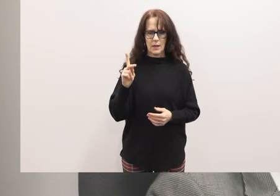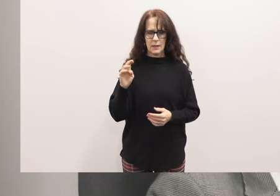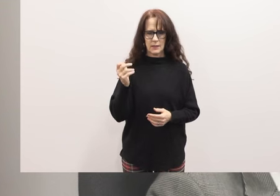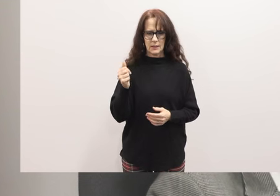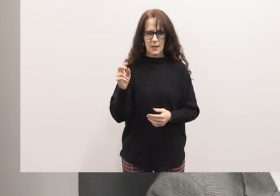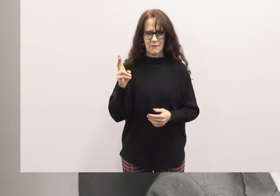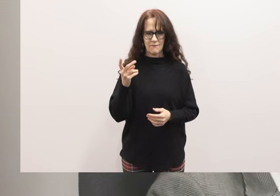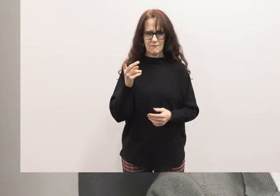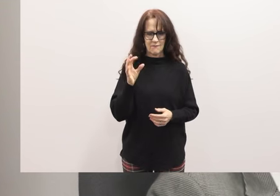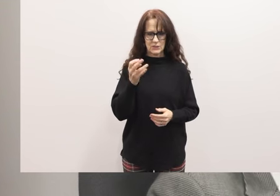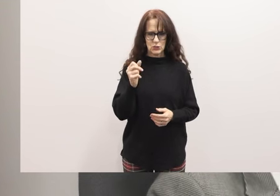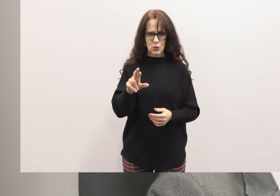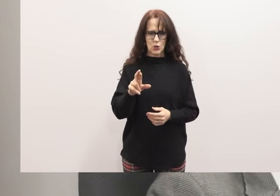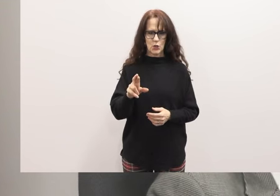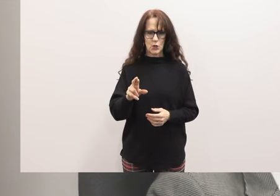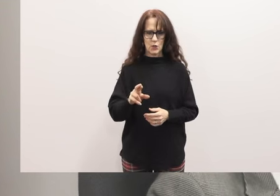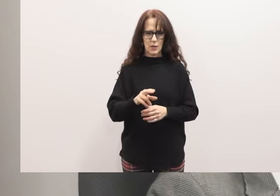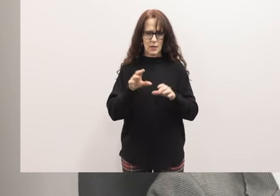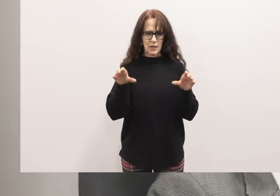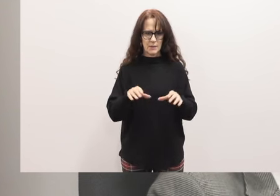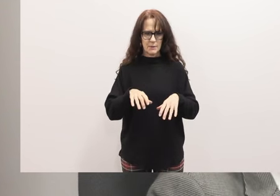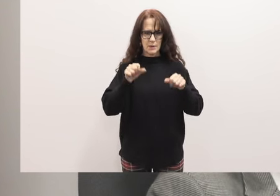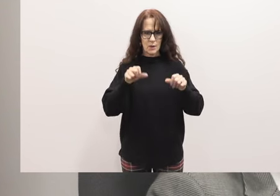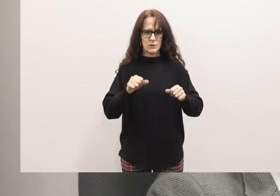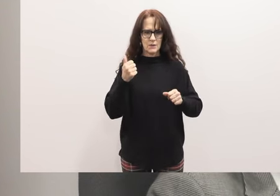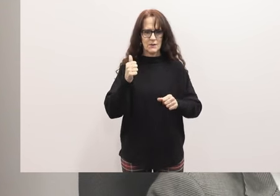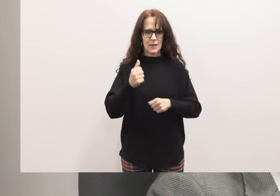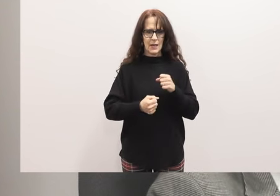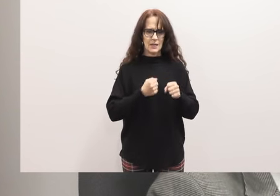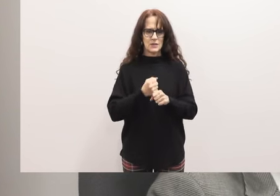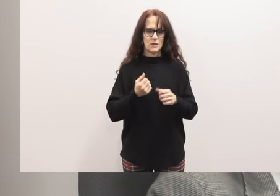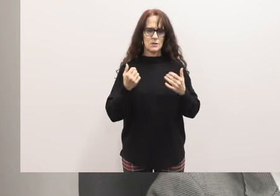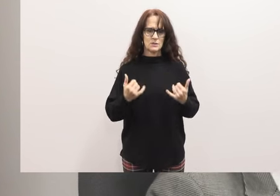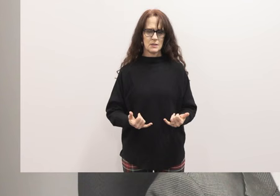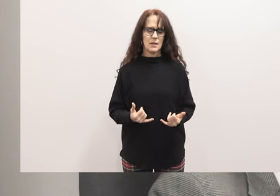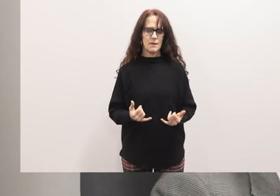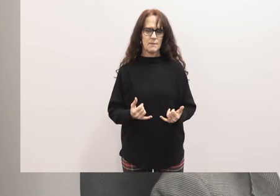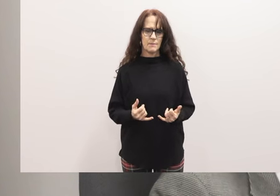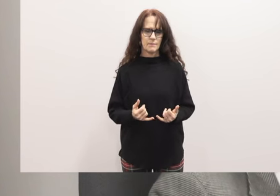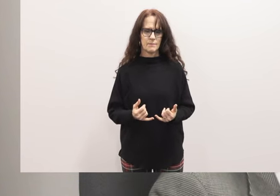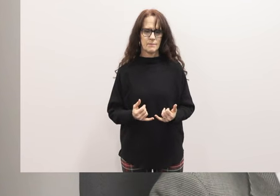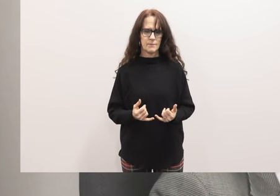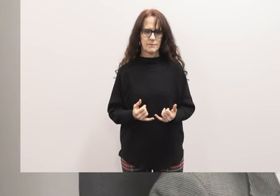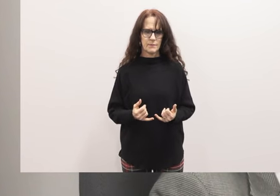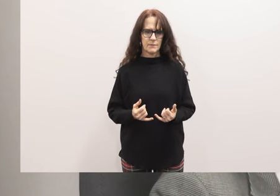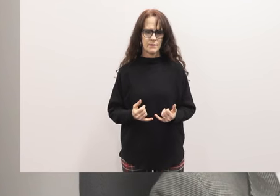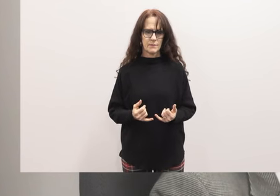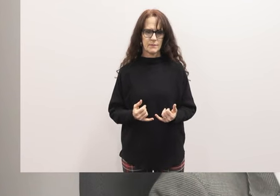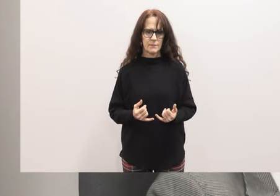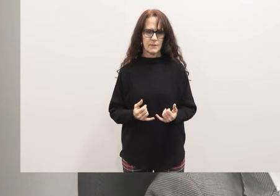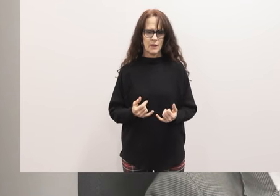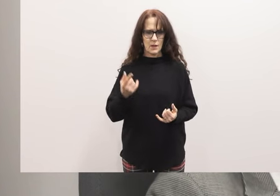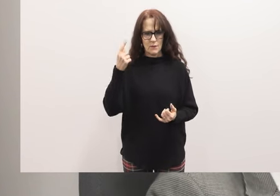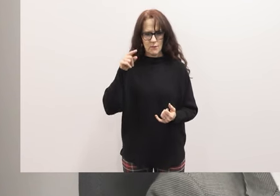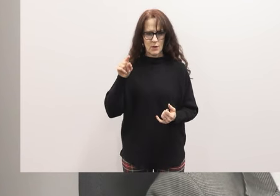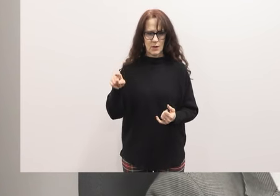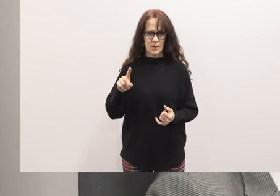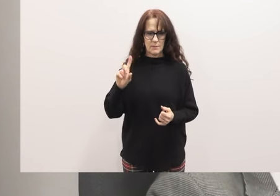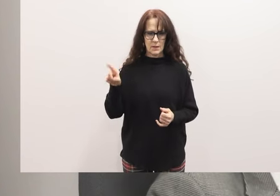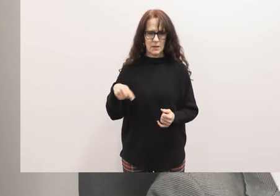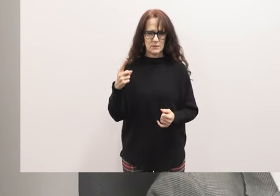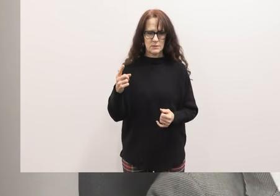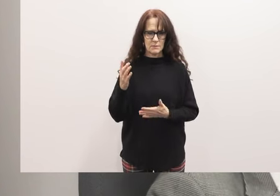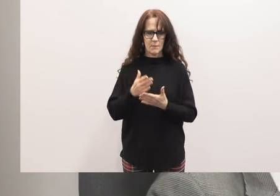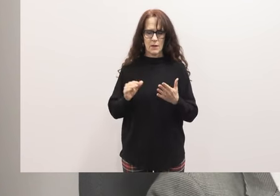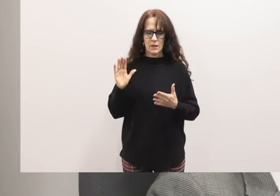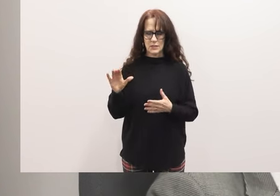this. He's been doing this for 10 years now, but it's not, for him, it's not just part of his